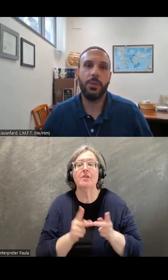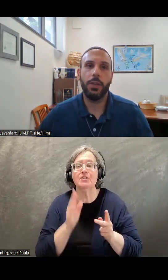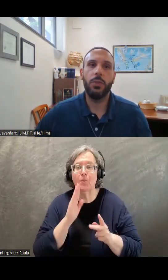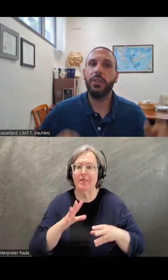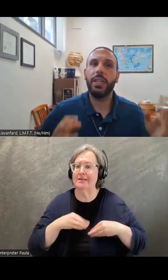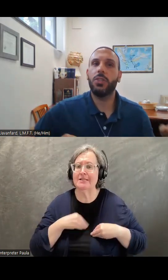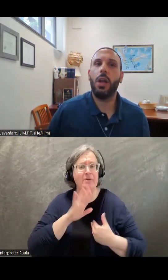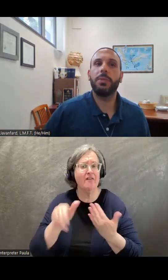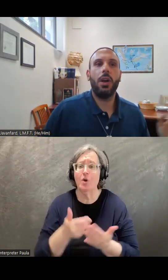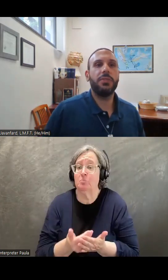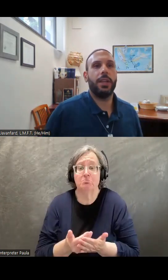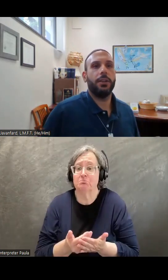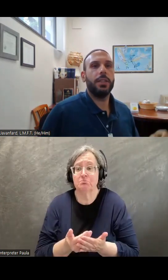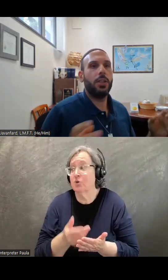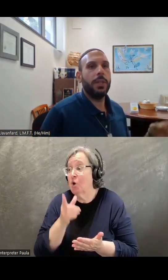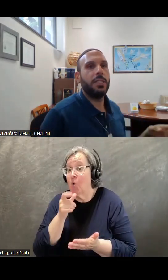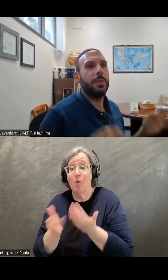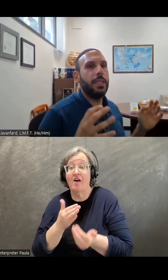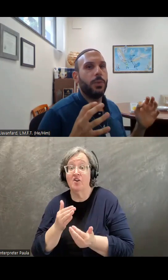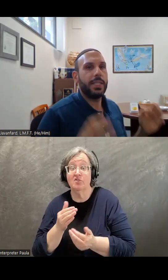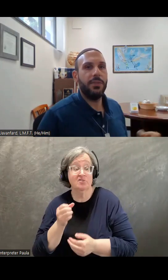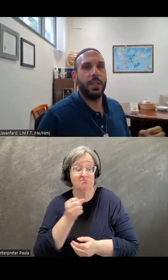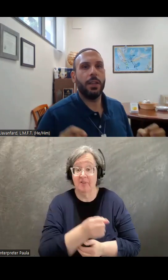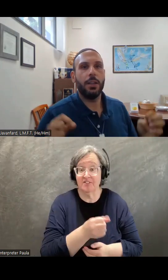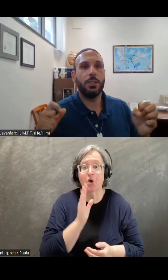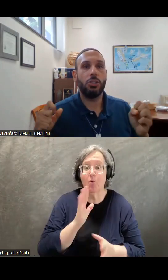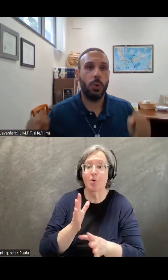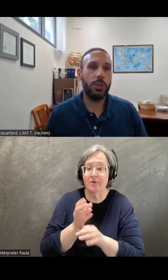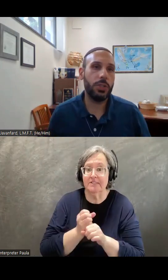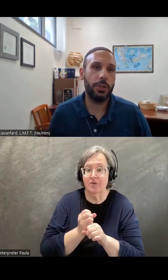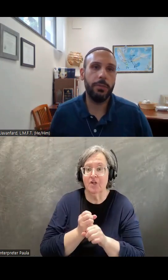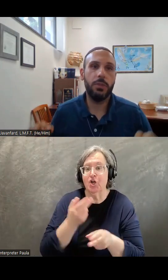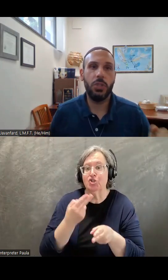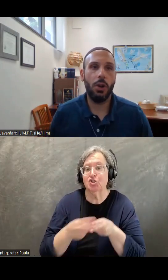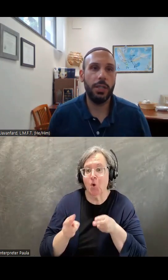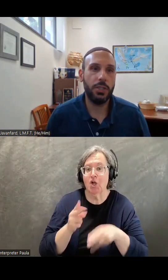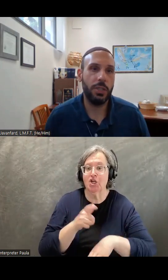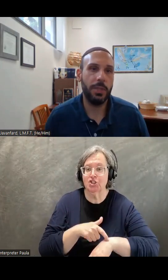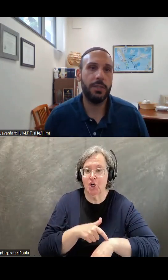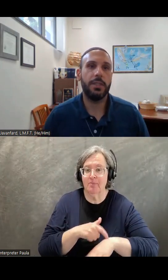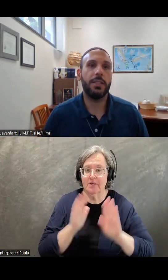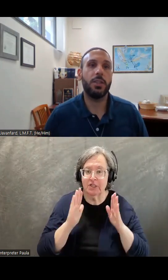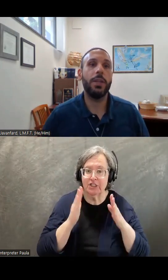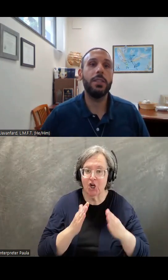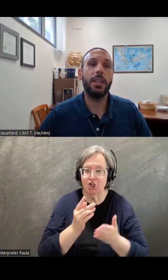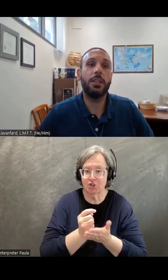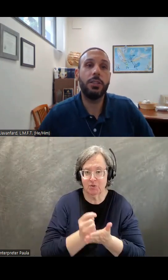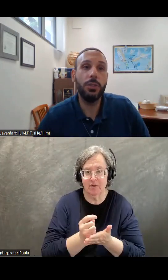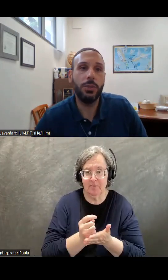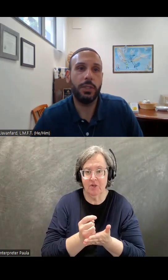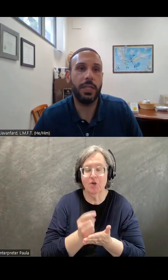accept everyone. Whoever gets dropped off there is going to be receiving shorter term targeted treatment that is going